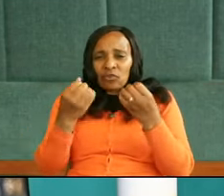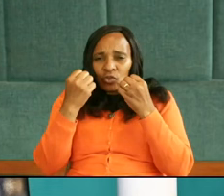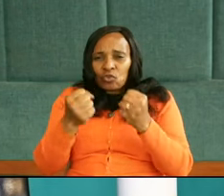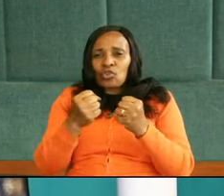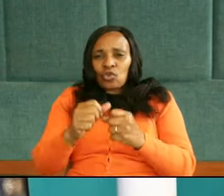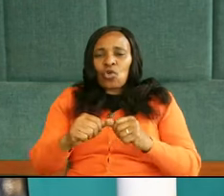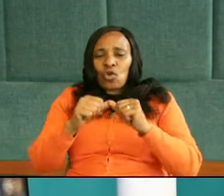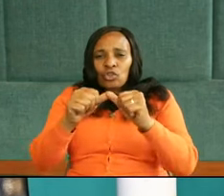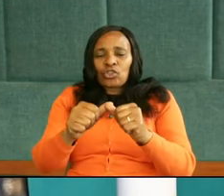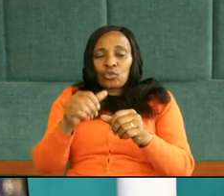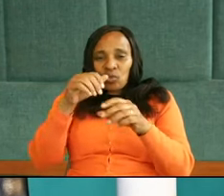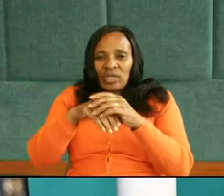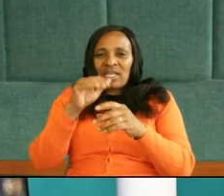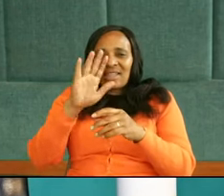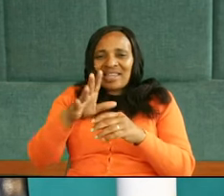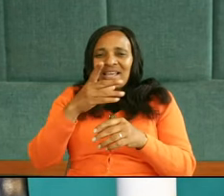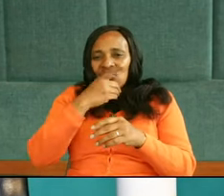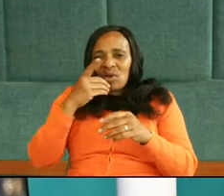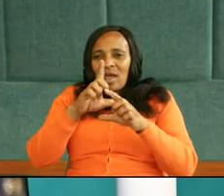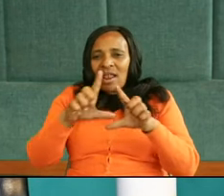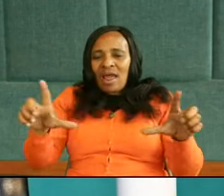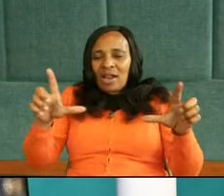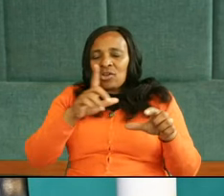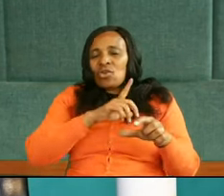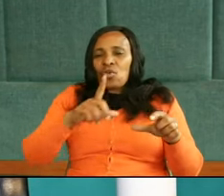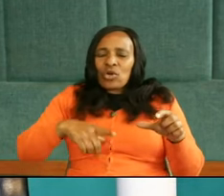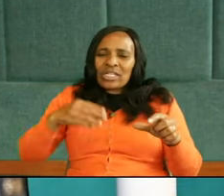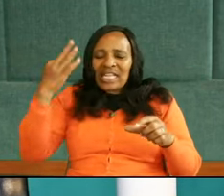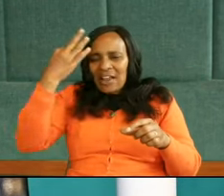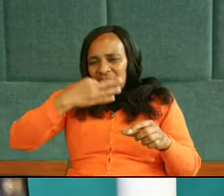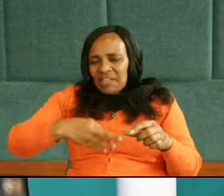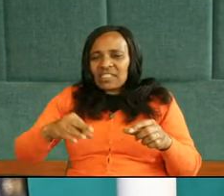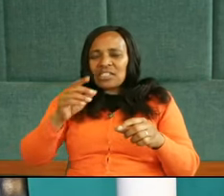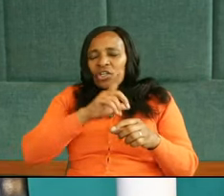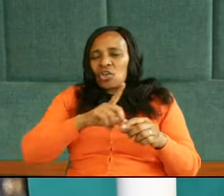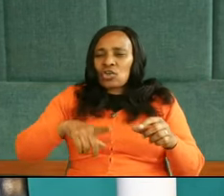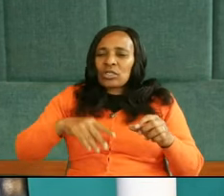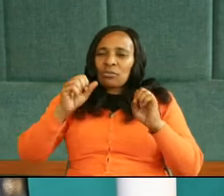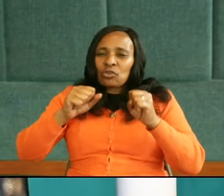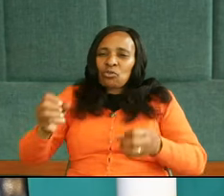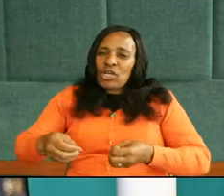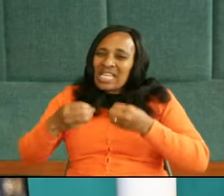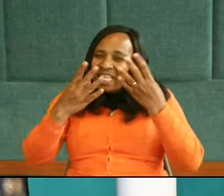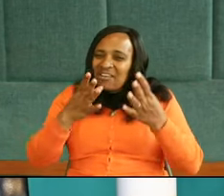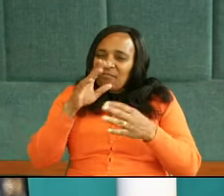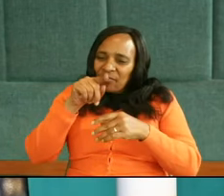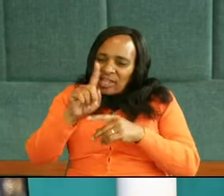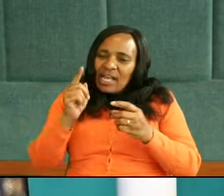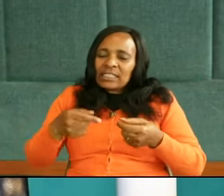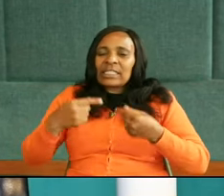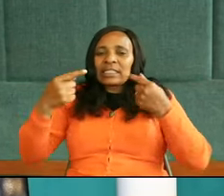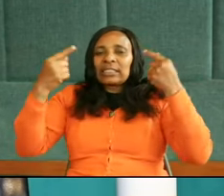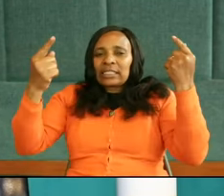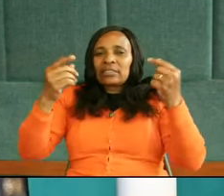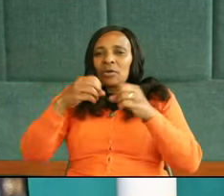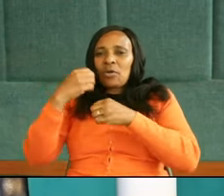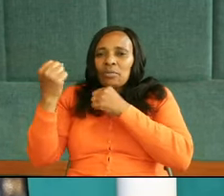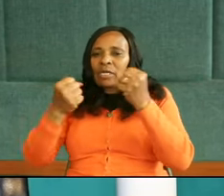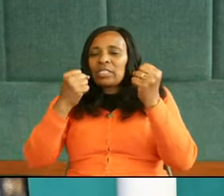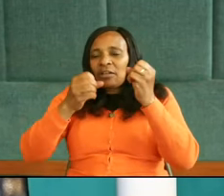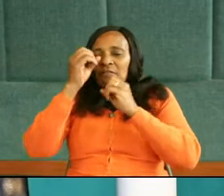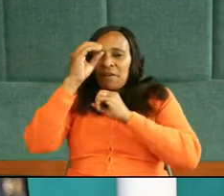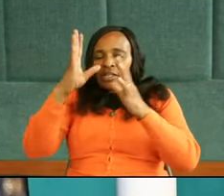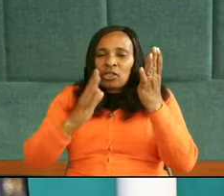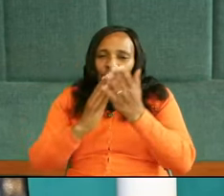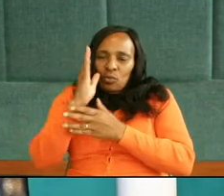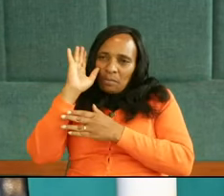continue in the wilderness, O Lord, that they are facing, Lord, that you can give them their success, Almighty Father, according